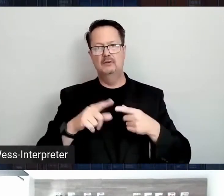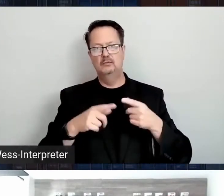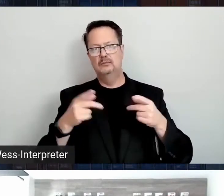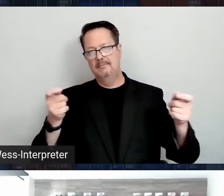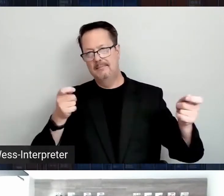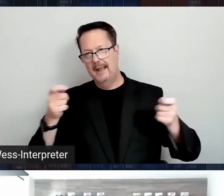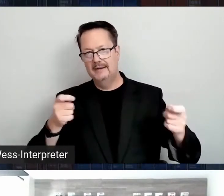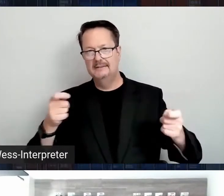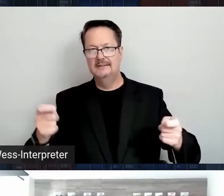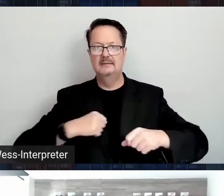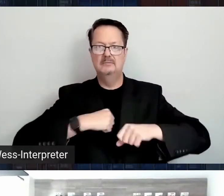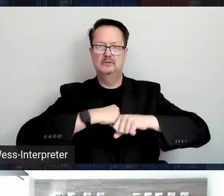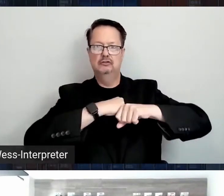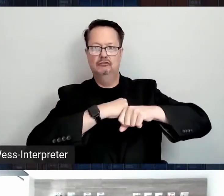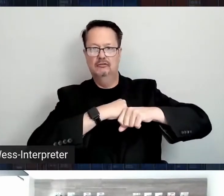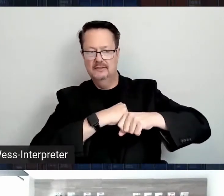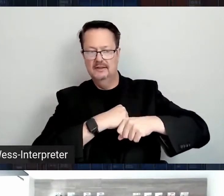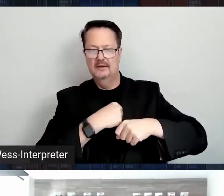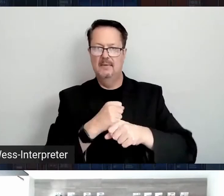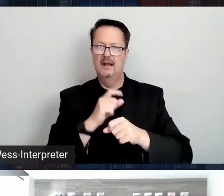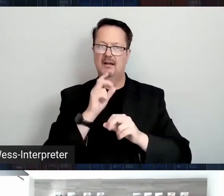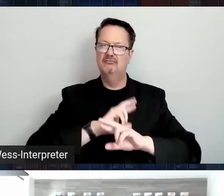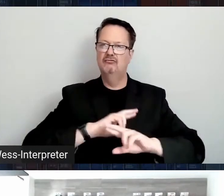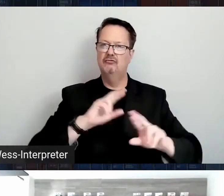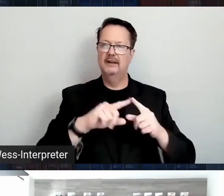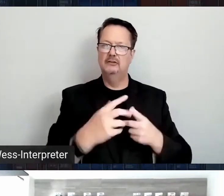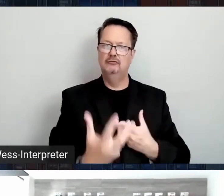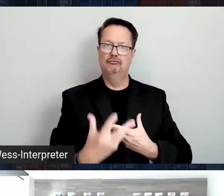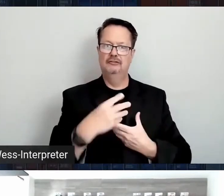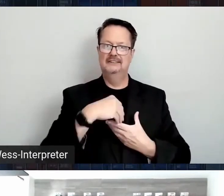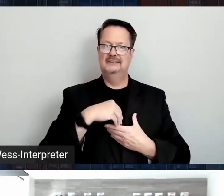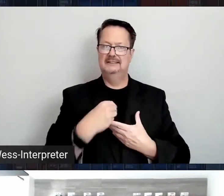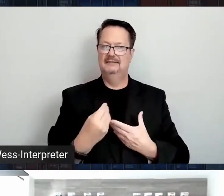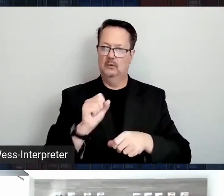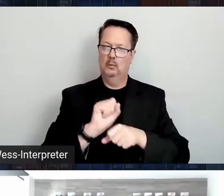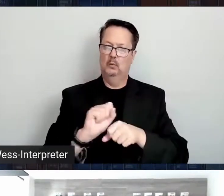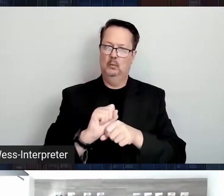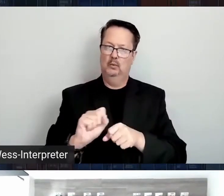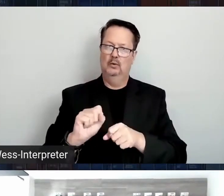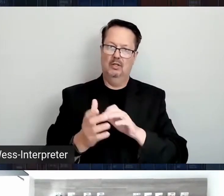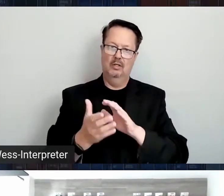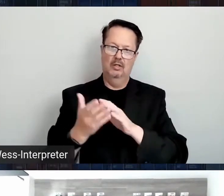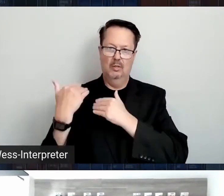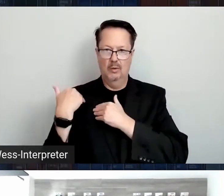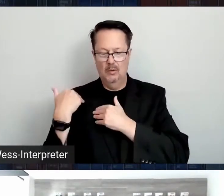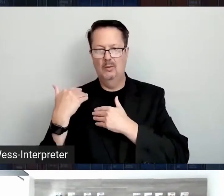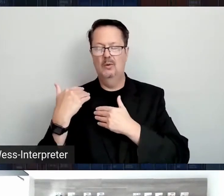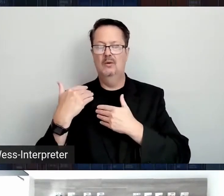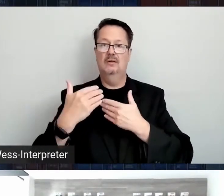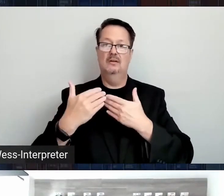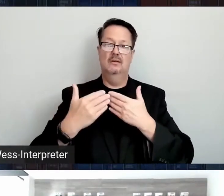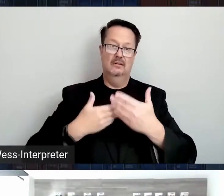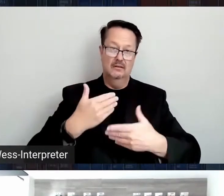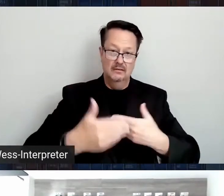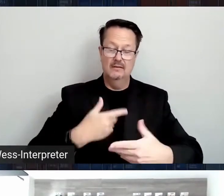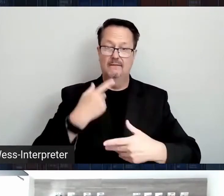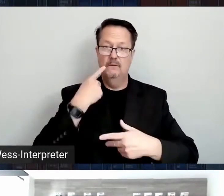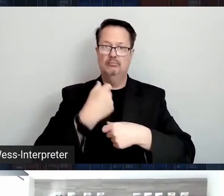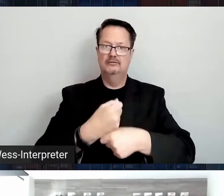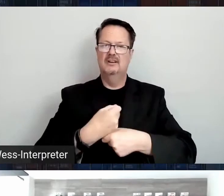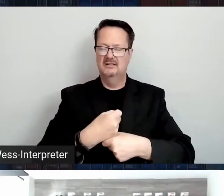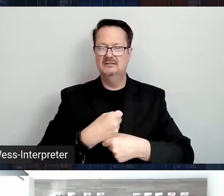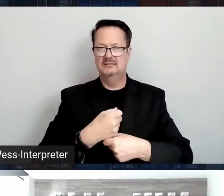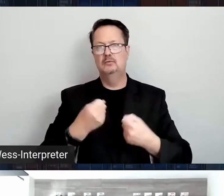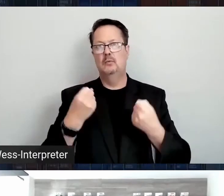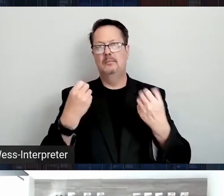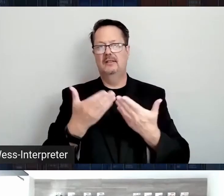them, making them ready to basically receive the workloads and operate in production, there's a lot of process that has to go into that. And some of